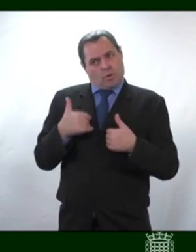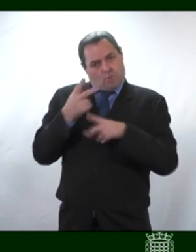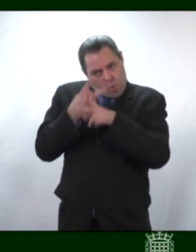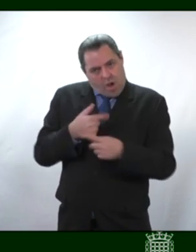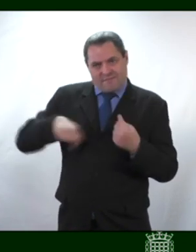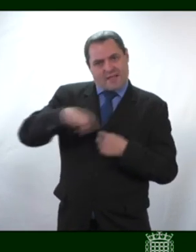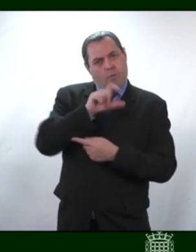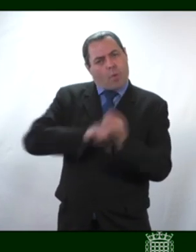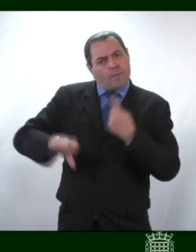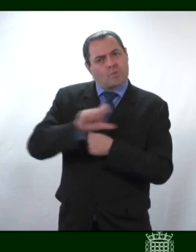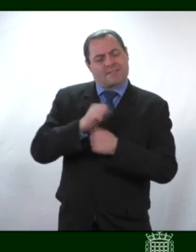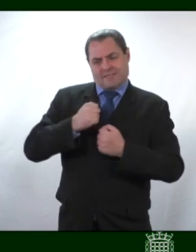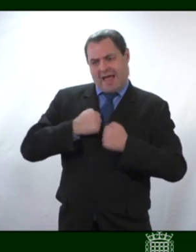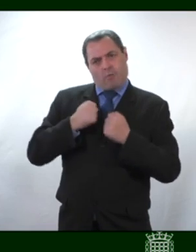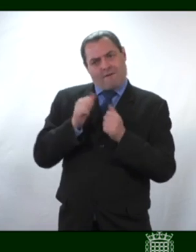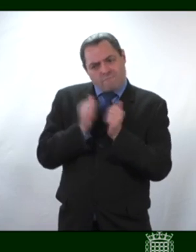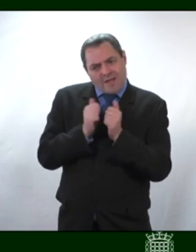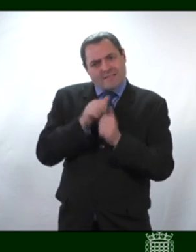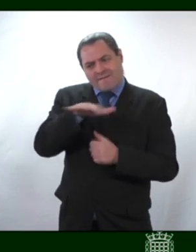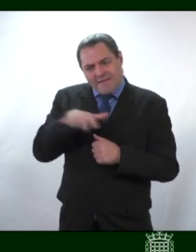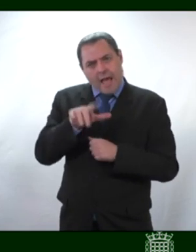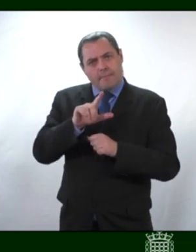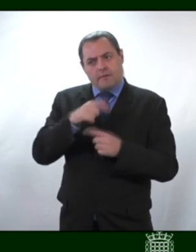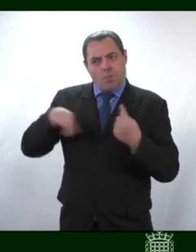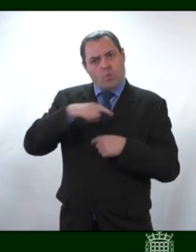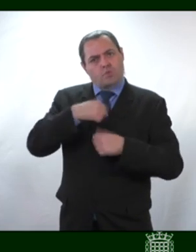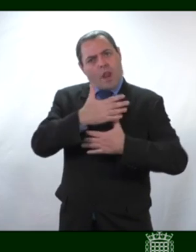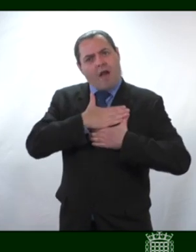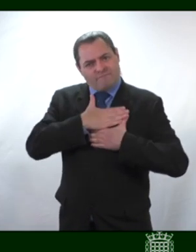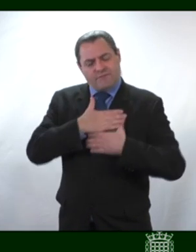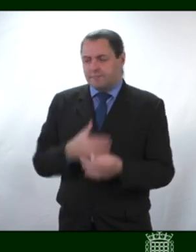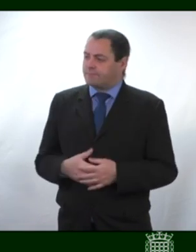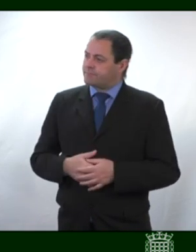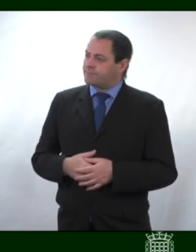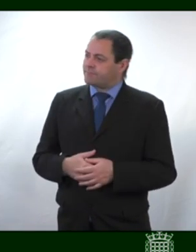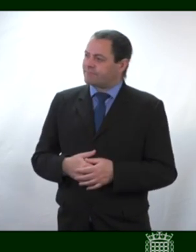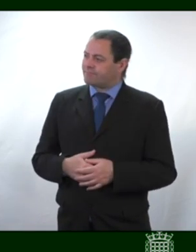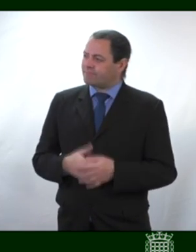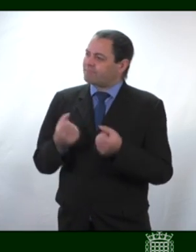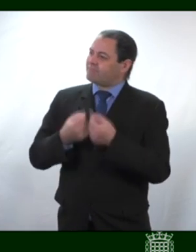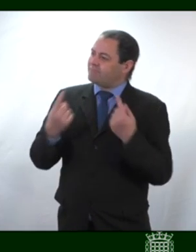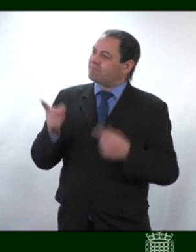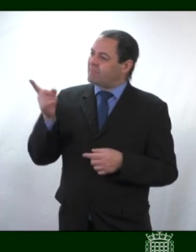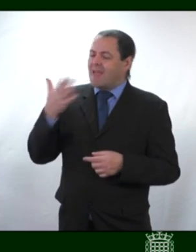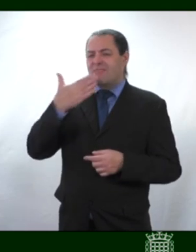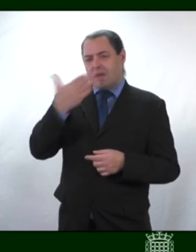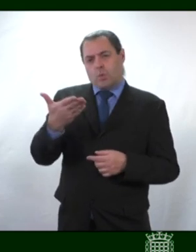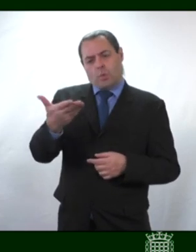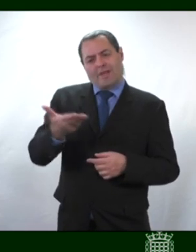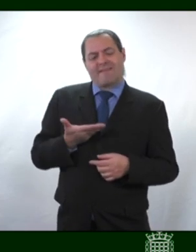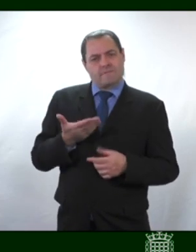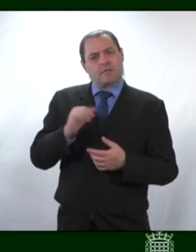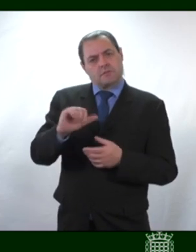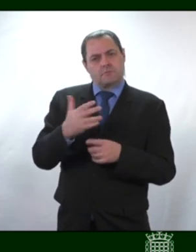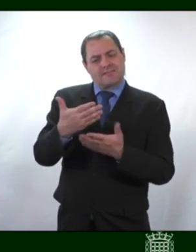House. Shadow Secretary of State Jonathan Ashworth. Well, as always, I thank the Secretary of State for advance sight of his statement, but I'm